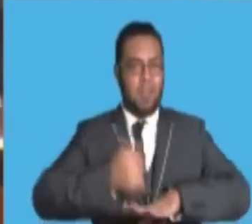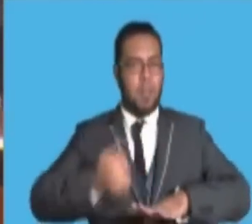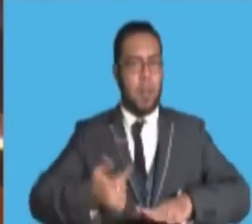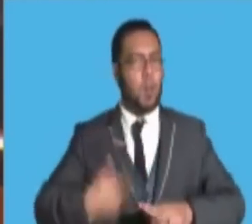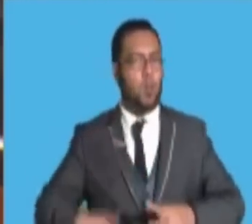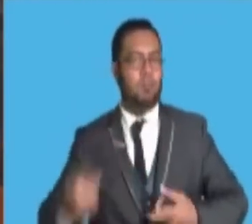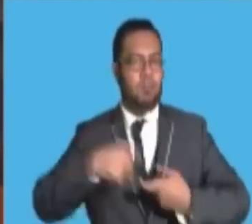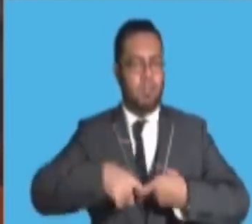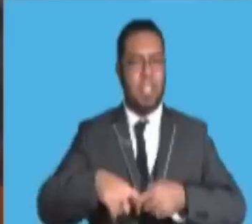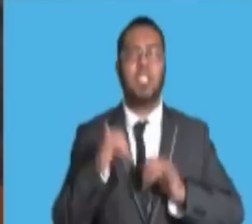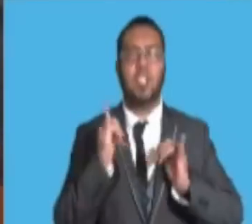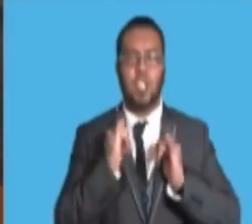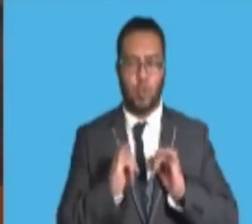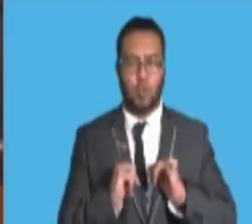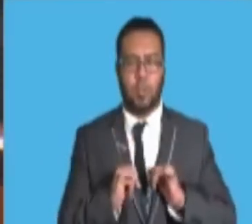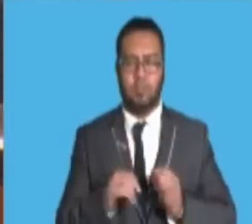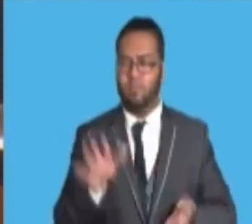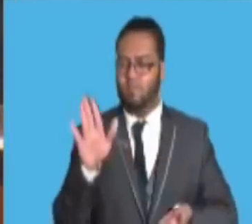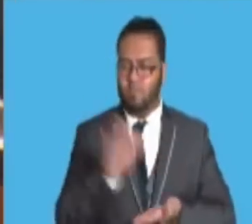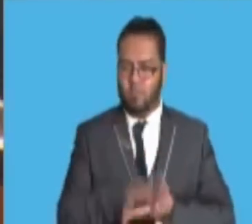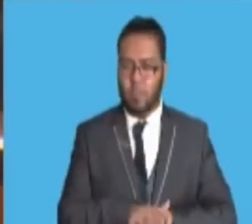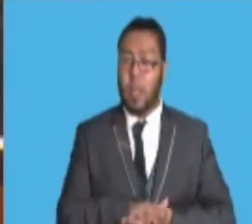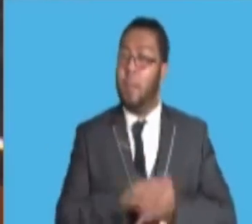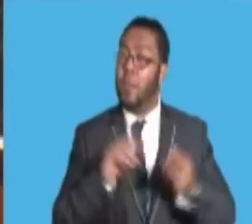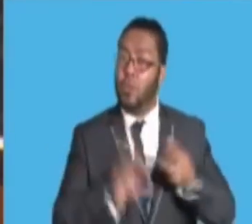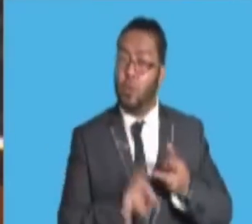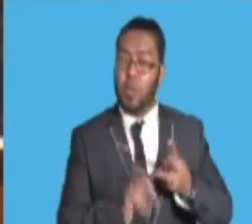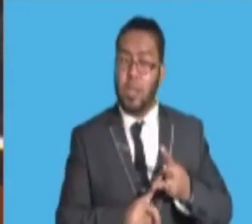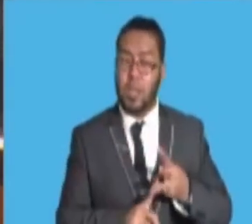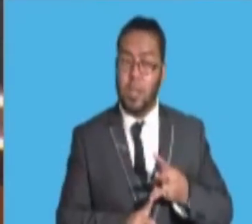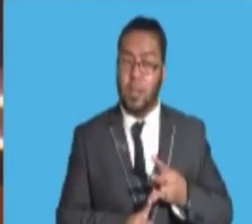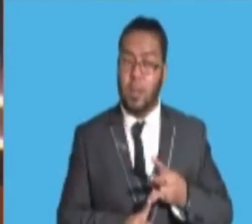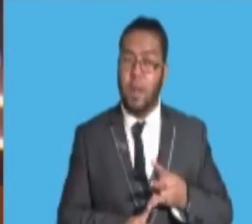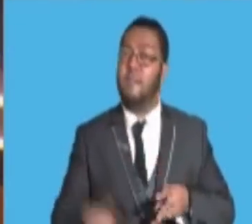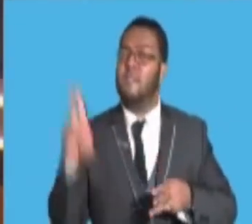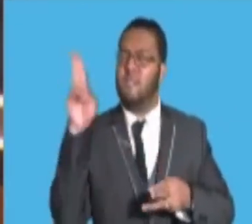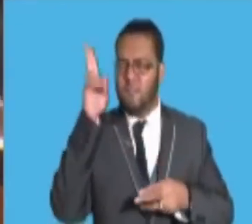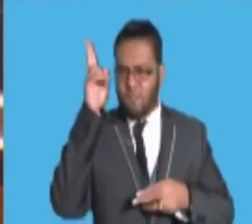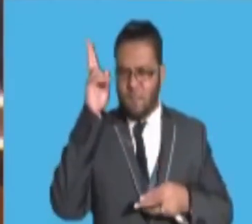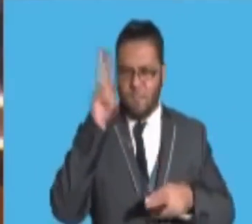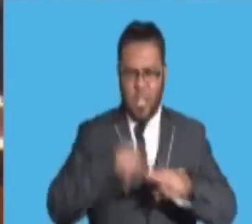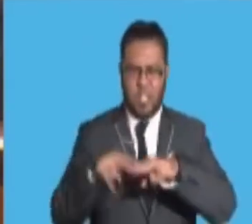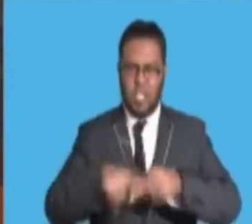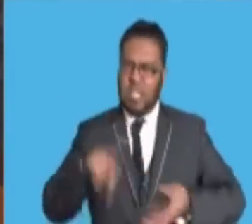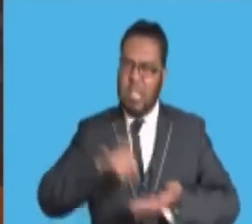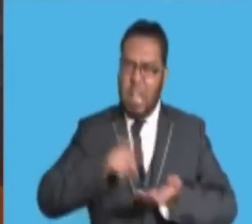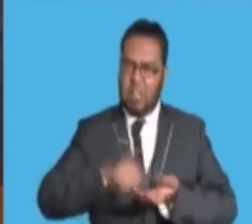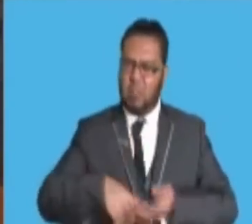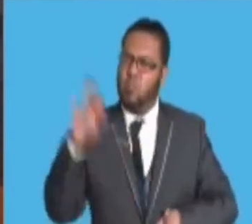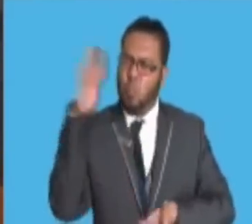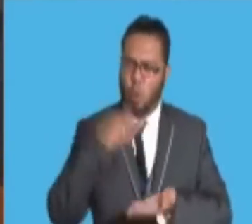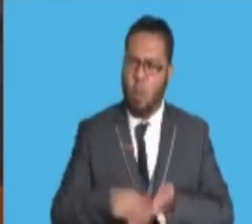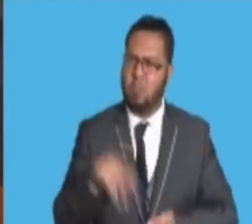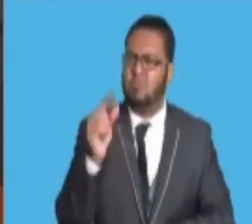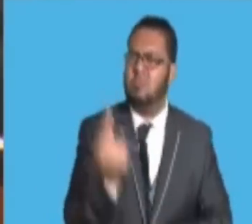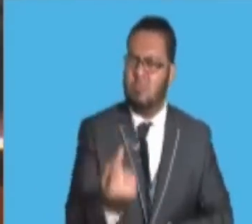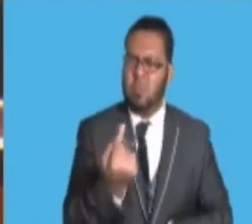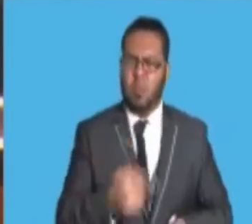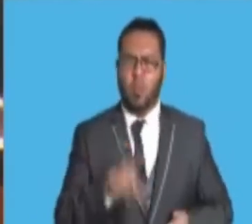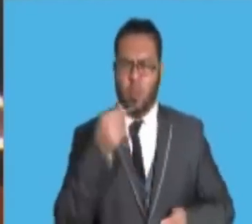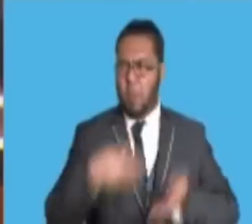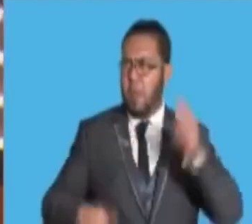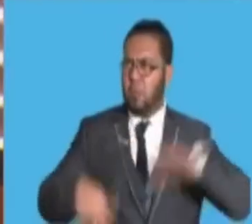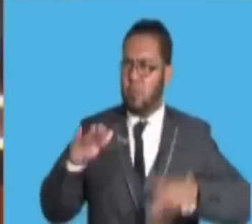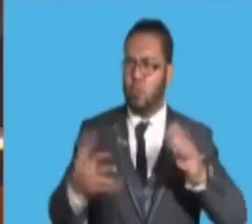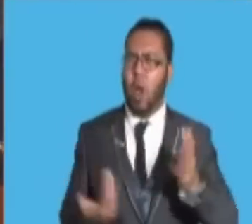with these issues definitively. Number three, Fiji's debt burden is small and manageable compared to many other nations, including